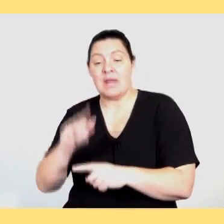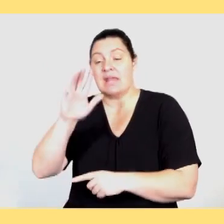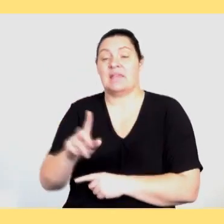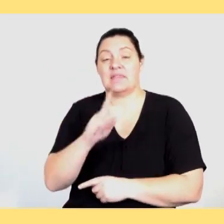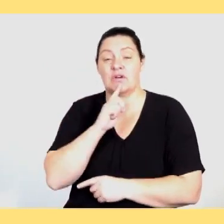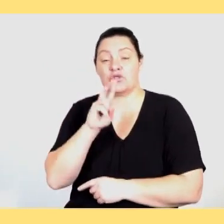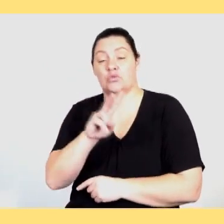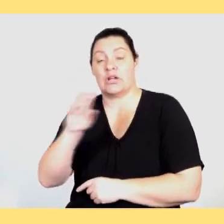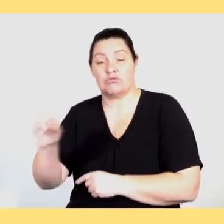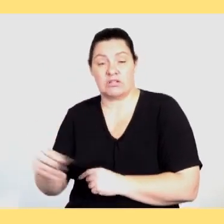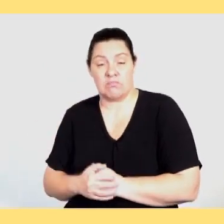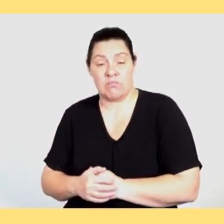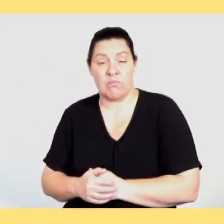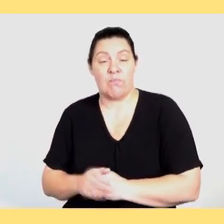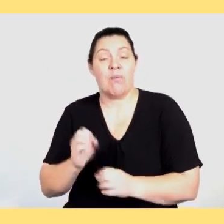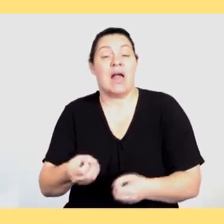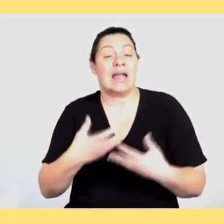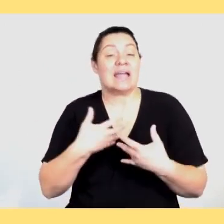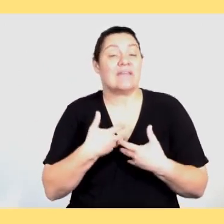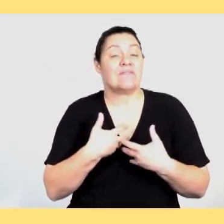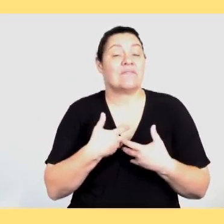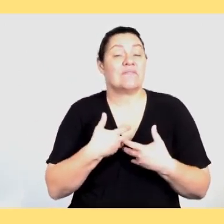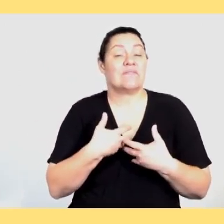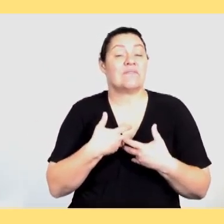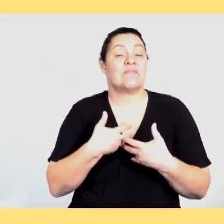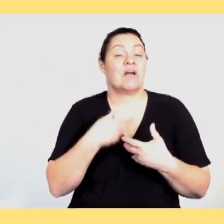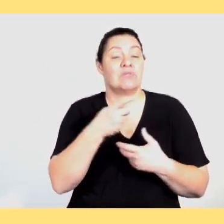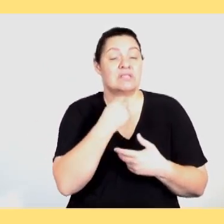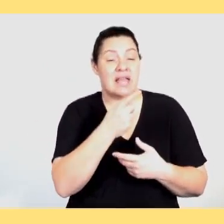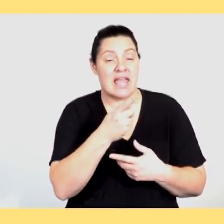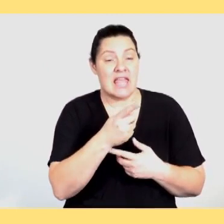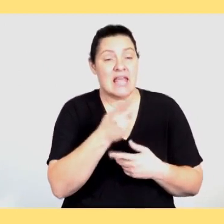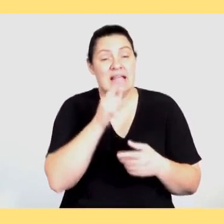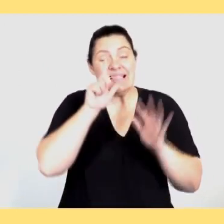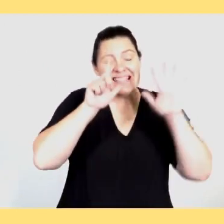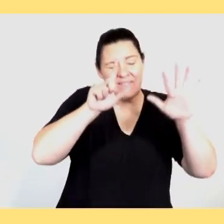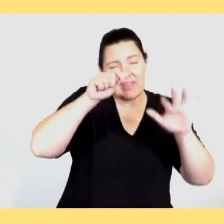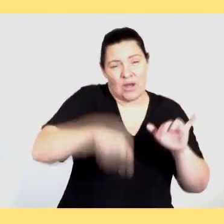by 9,200. That is going to give you an amount which is